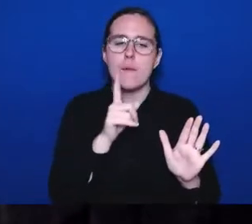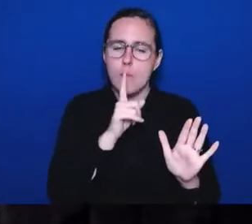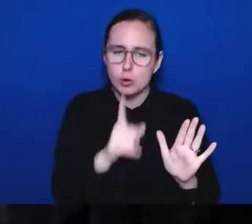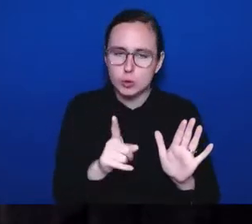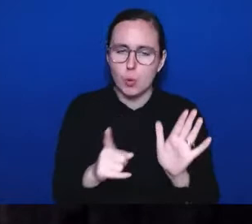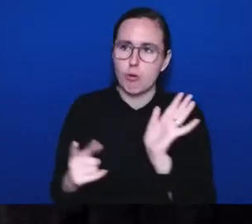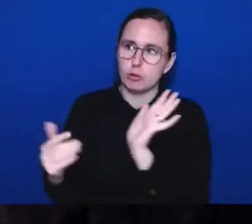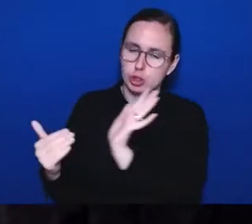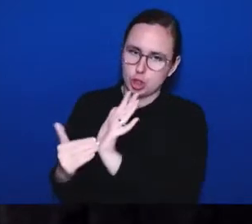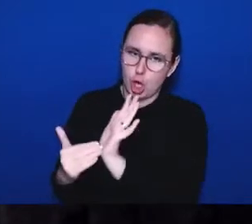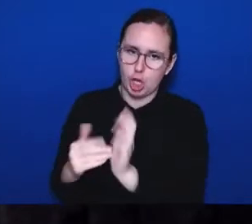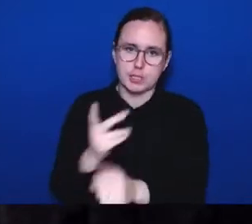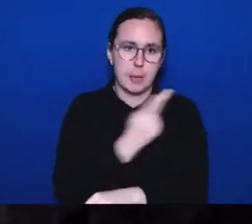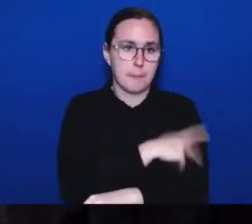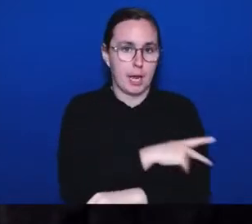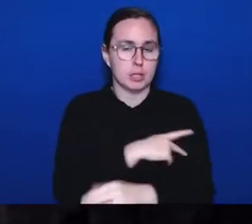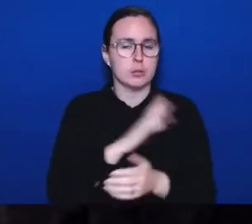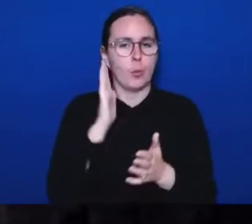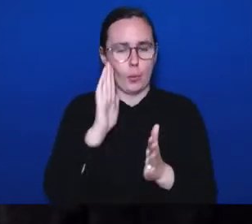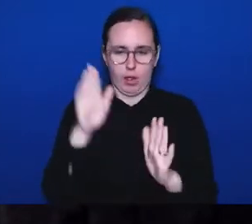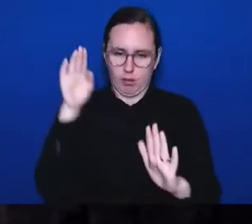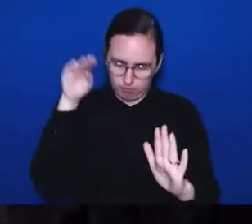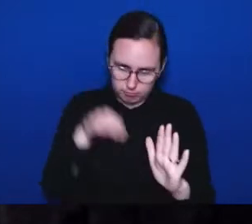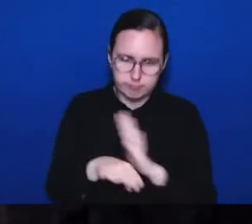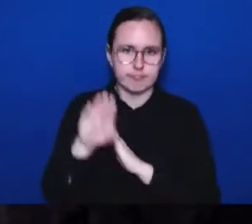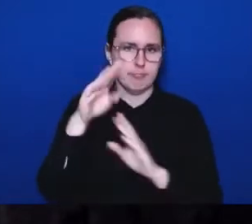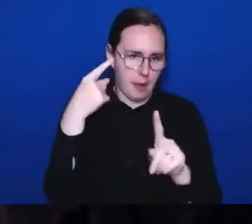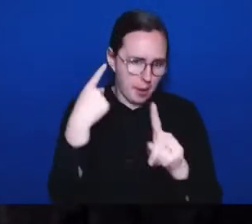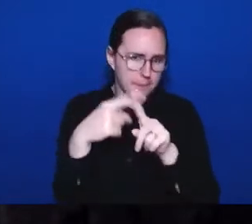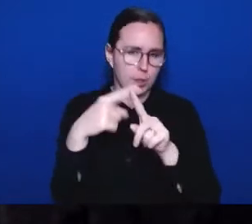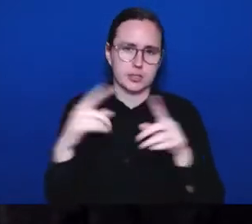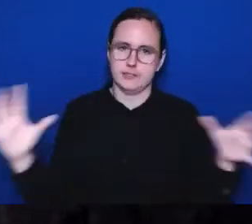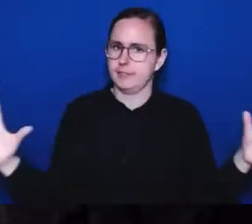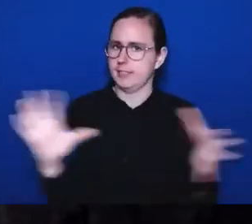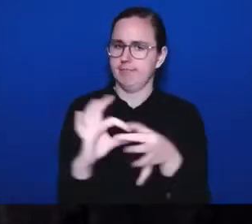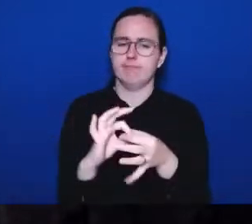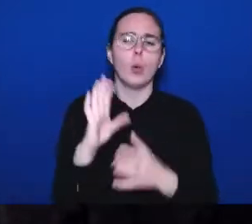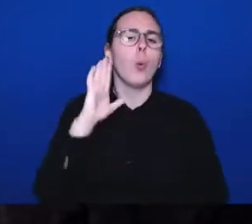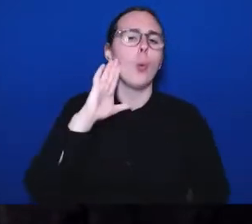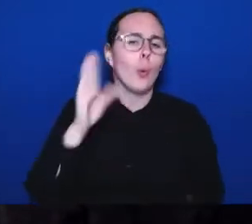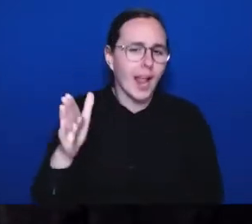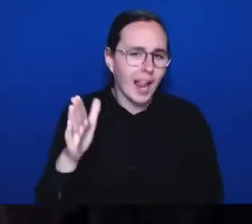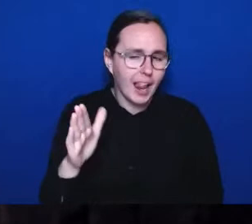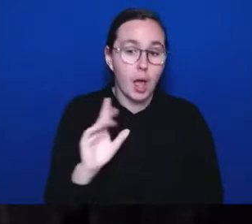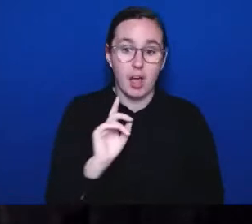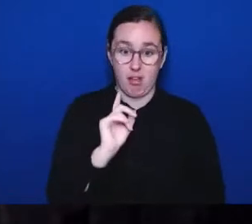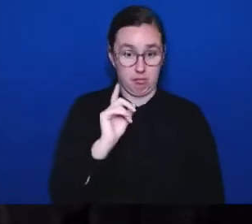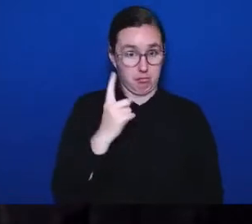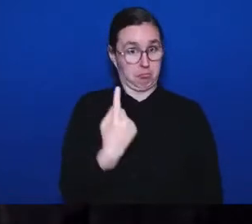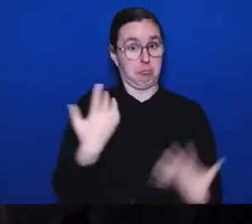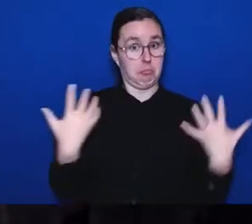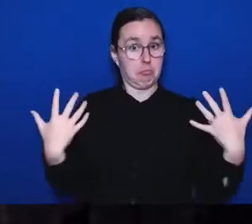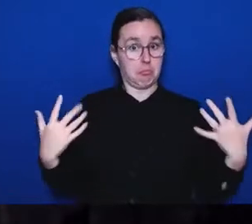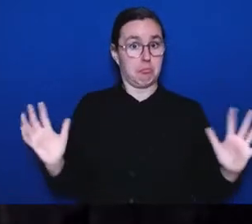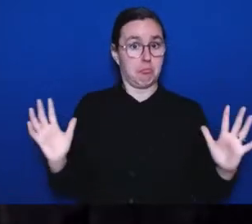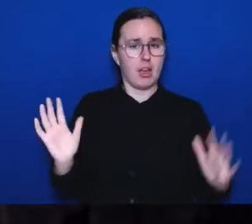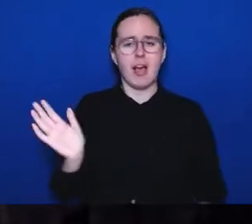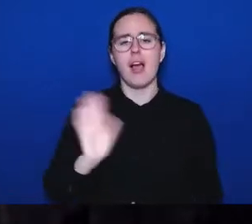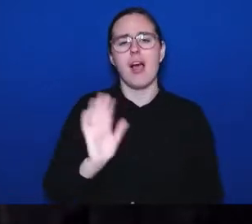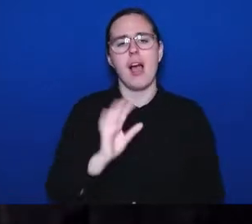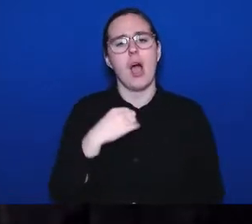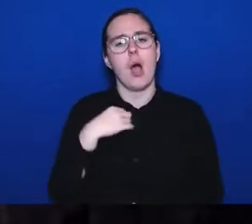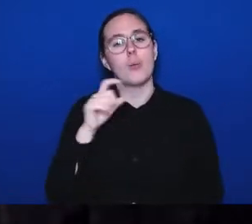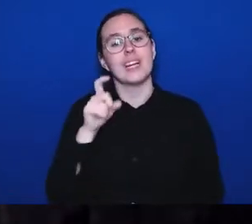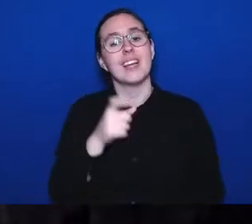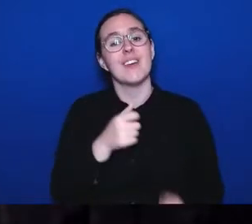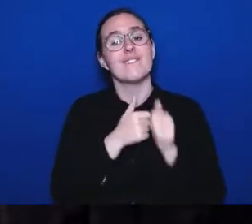to have a positive effect. But we can't just do this. We have to do all of the other things that we're proposing. There are 70 actions in our Health Human